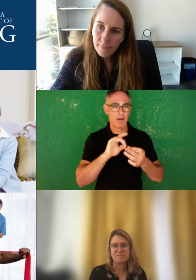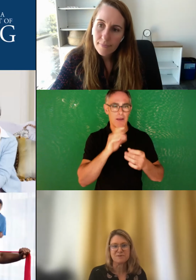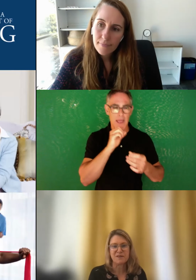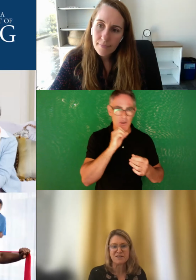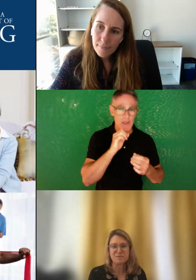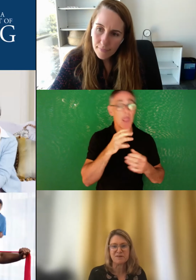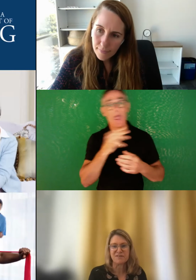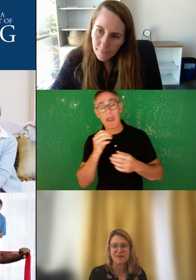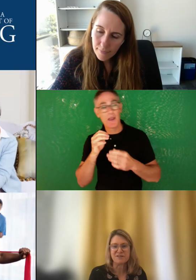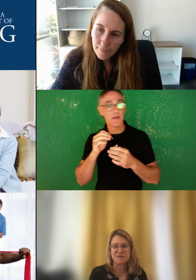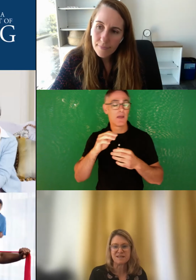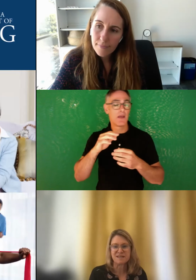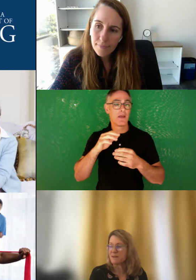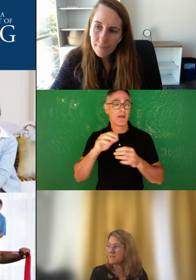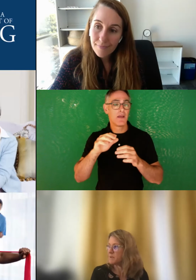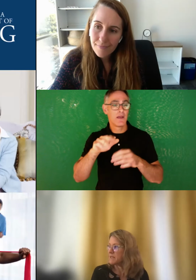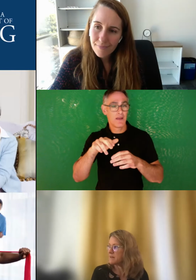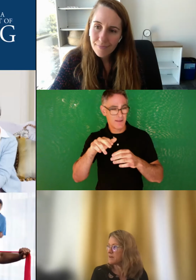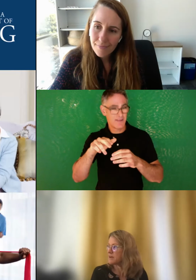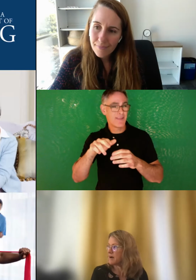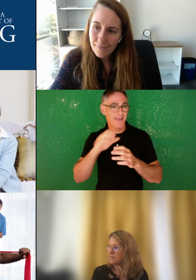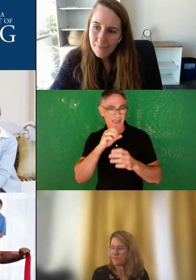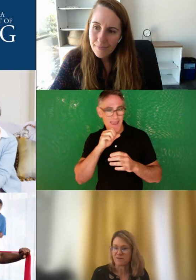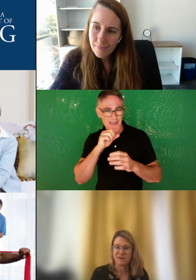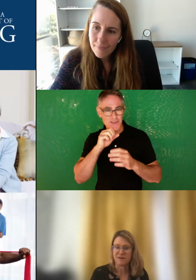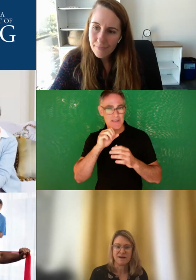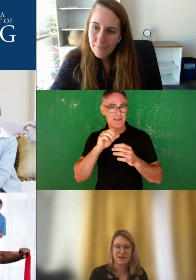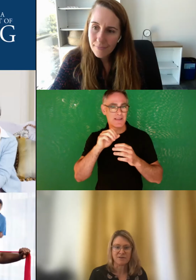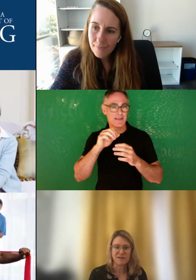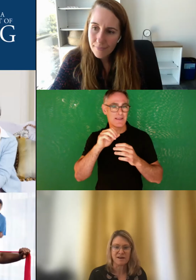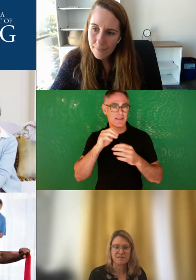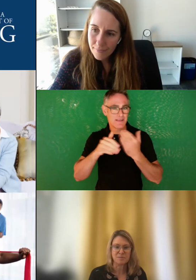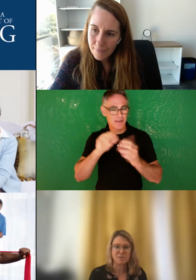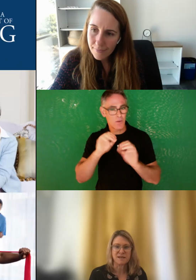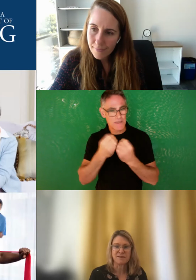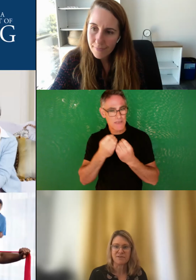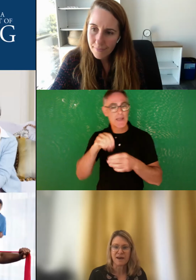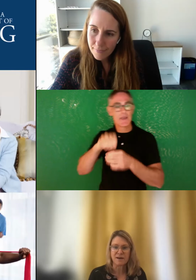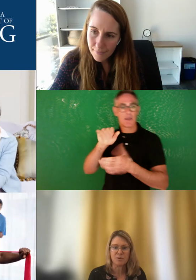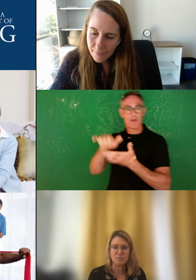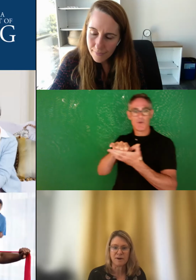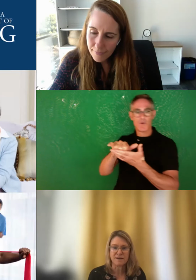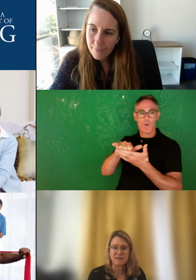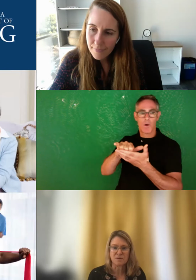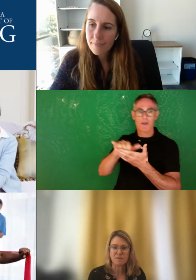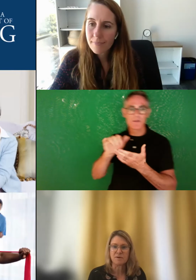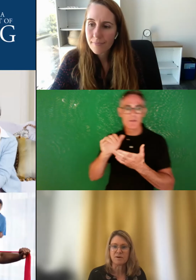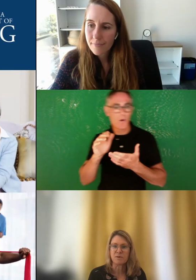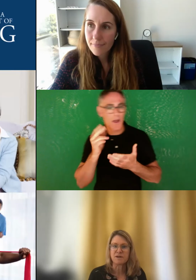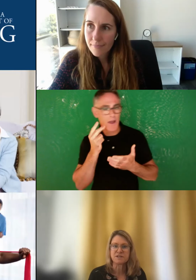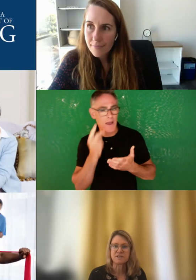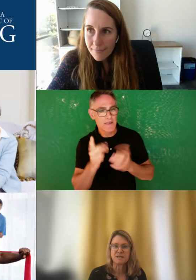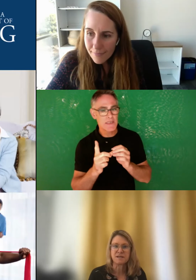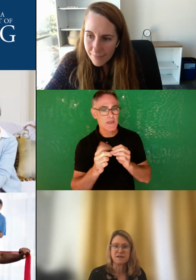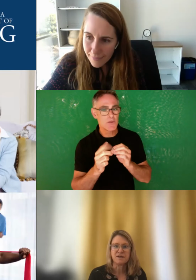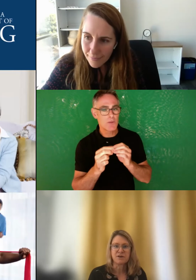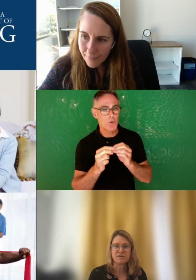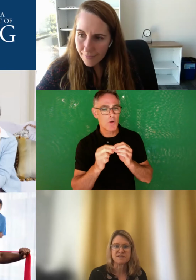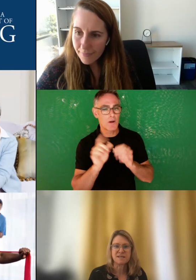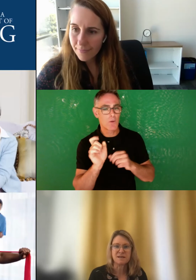York. So that should be very interesting. Please be looking out for an early October date for that. Oh, I see one more